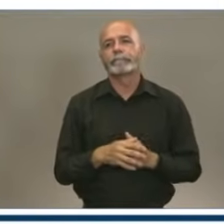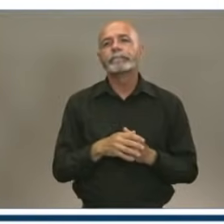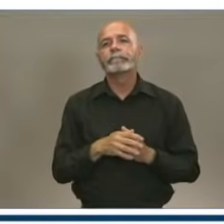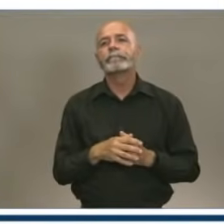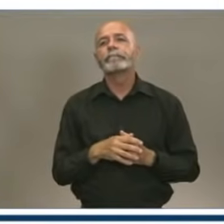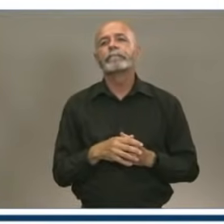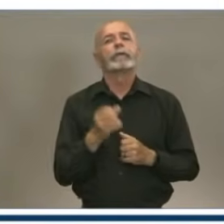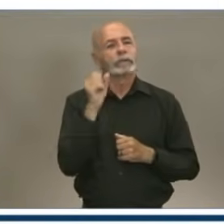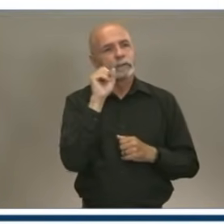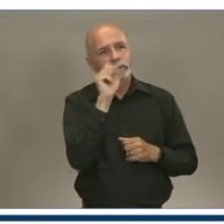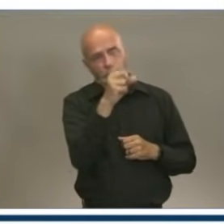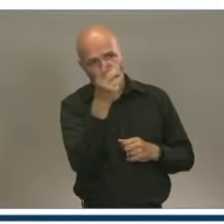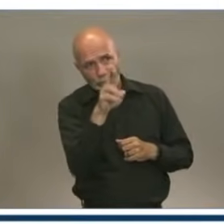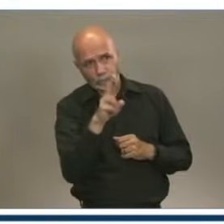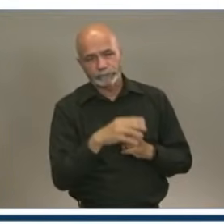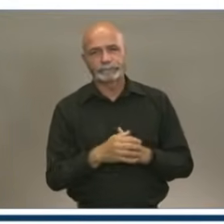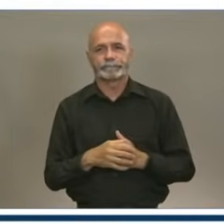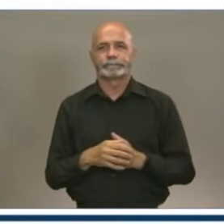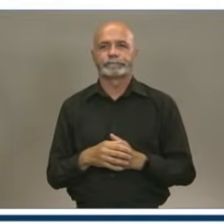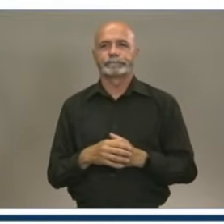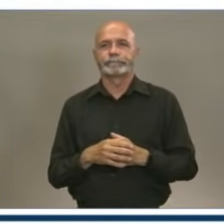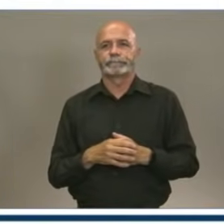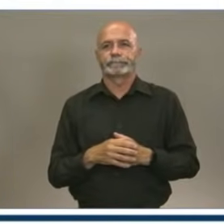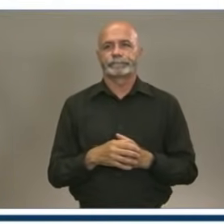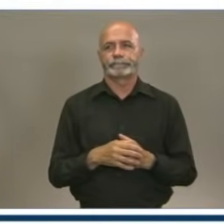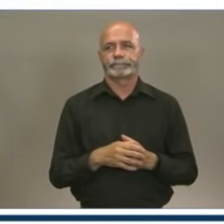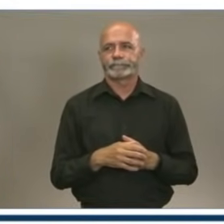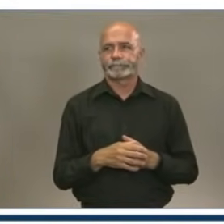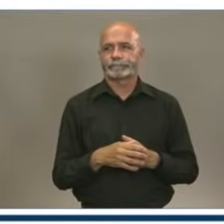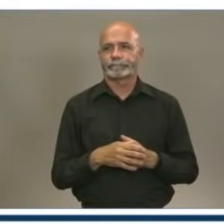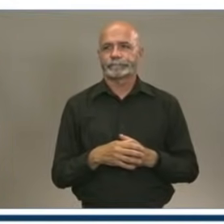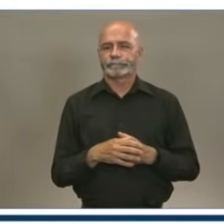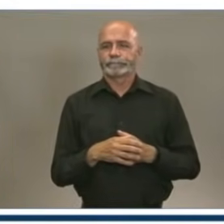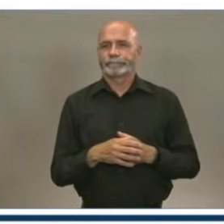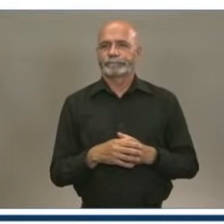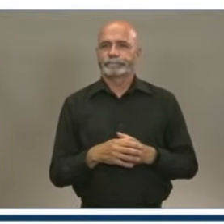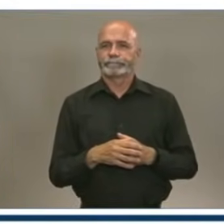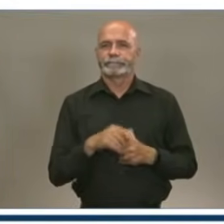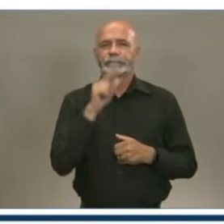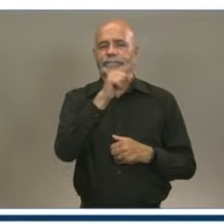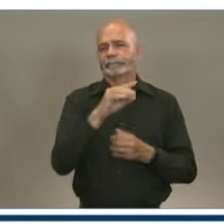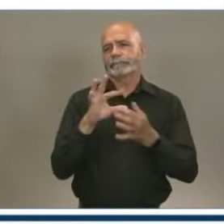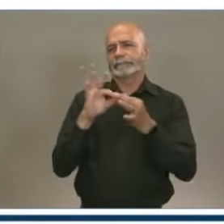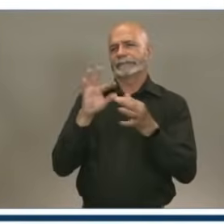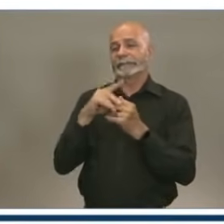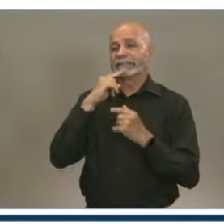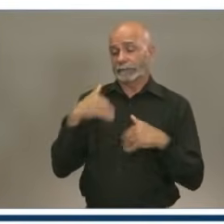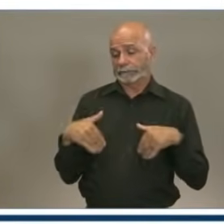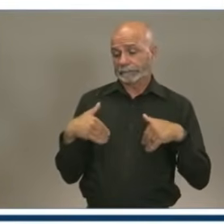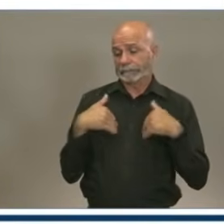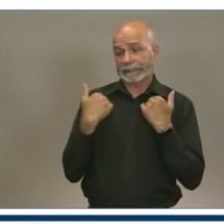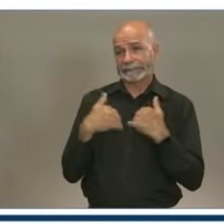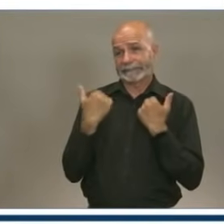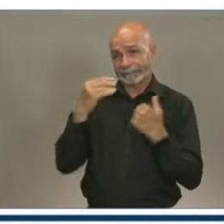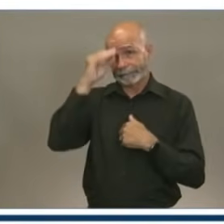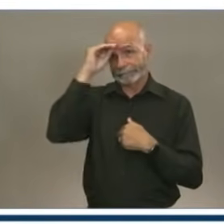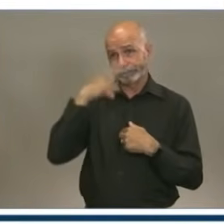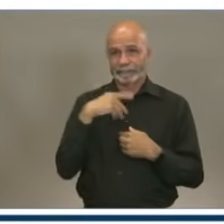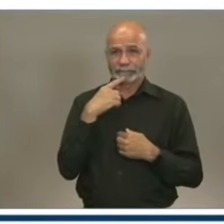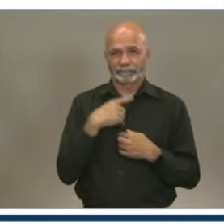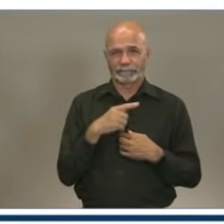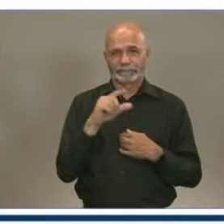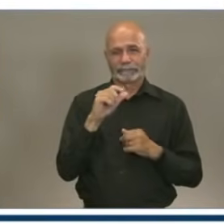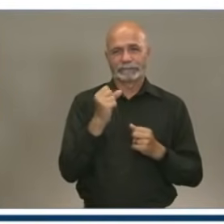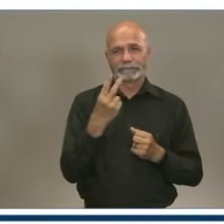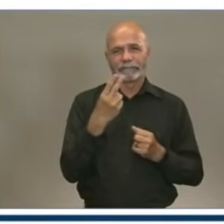said in briefings in the past that young men, specifically the age 20 to 30, are lagging with vaccinations. I'm